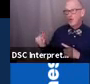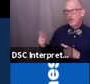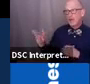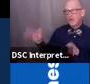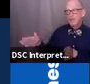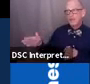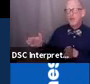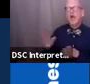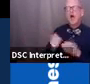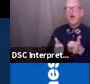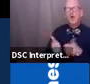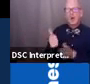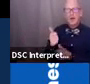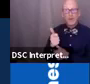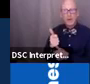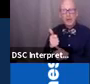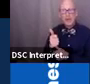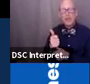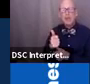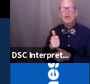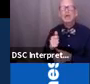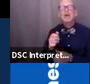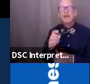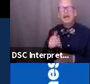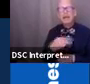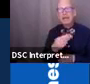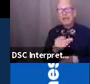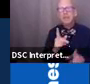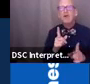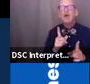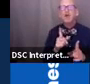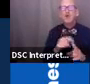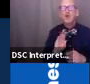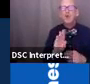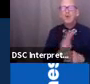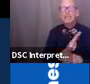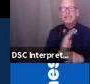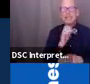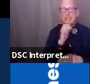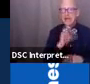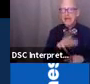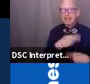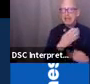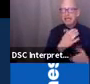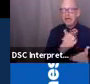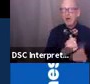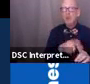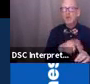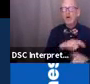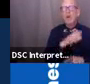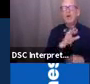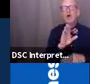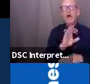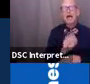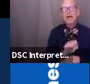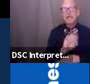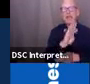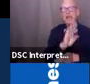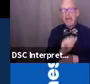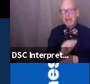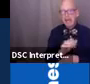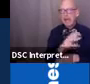given to businesses that didn't receive the relief funding from the Small Business Administration, and possibly based on